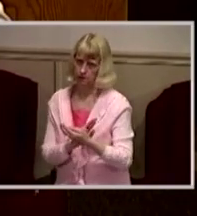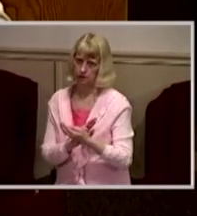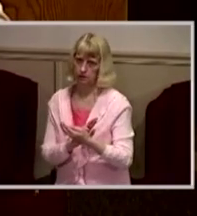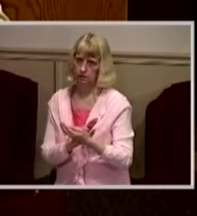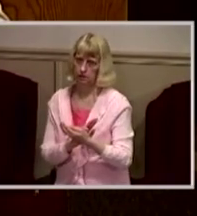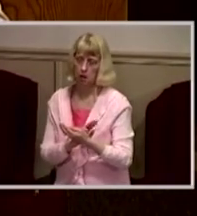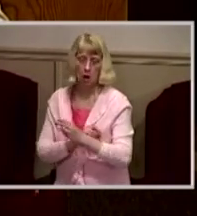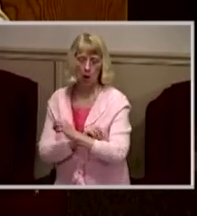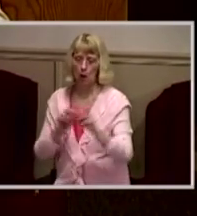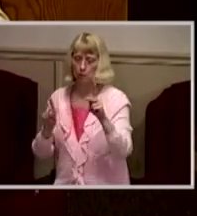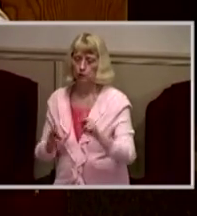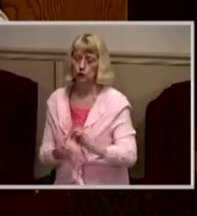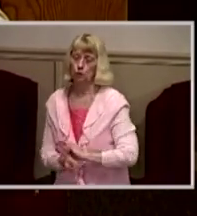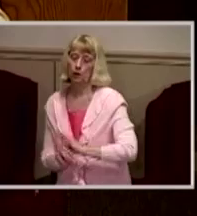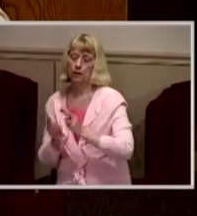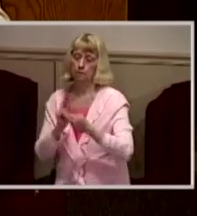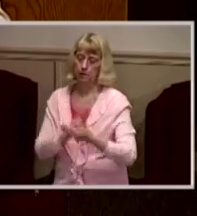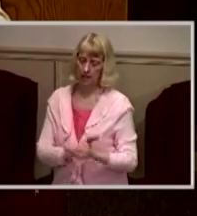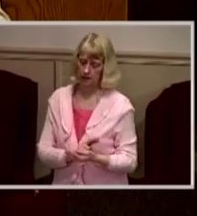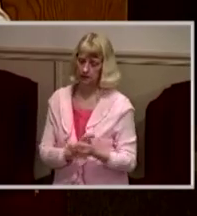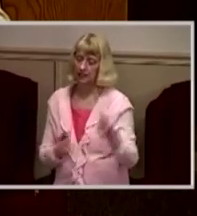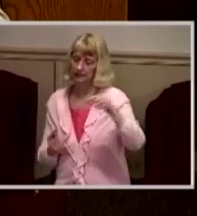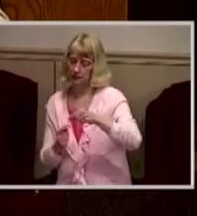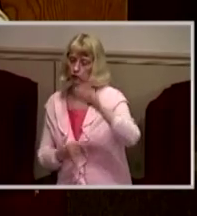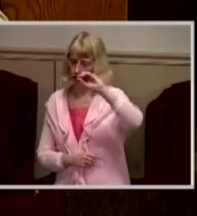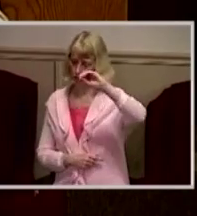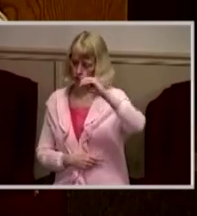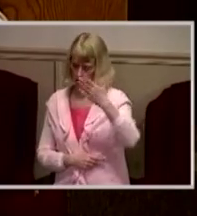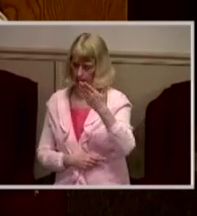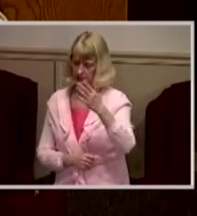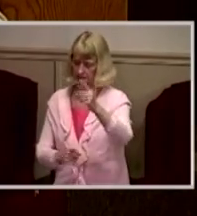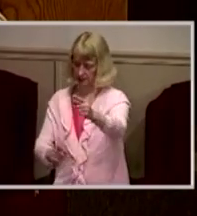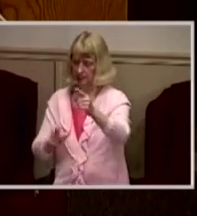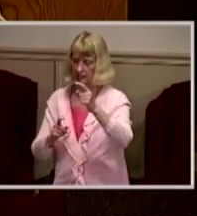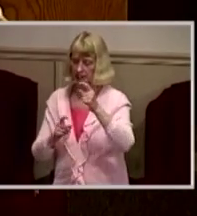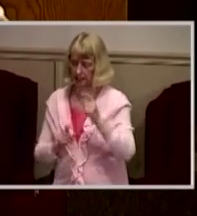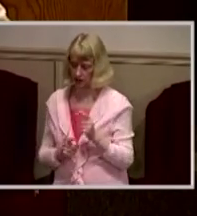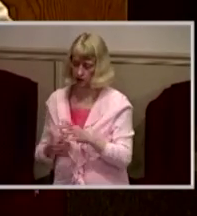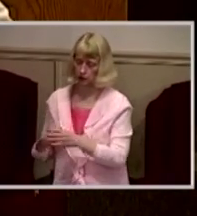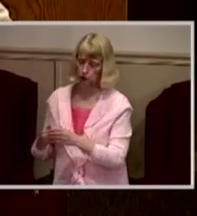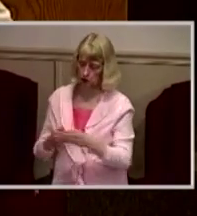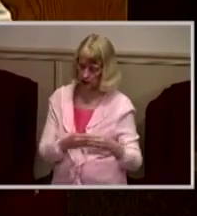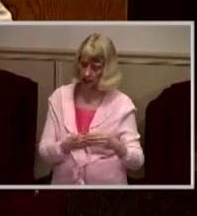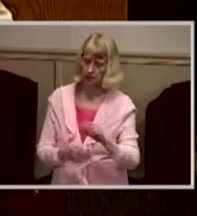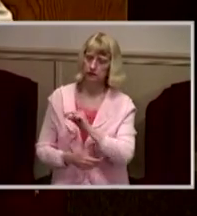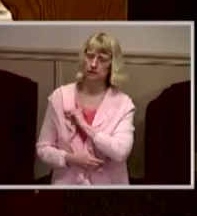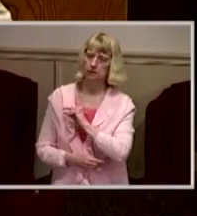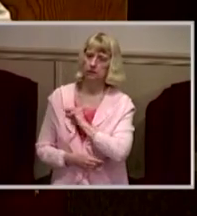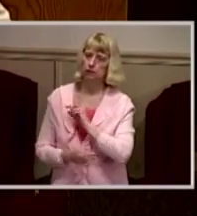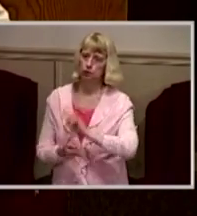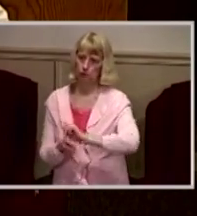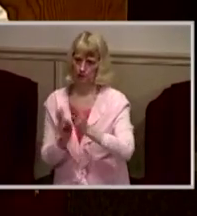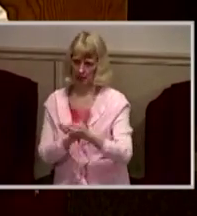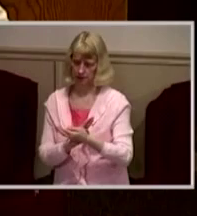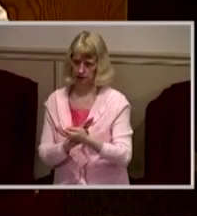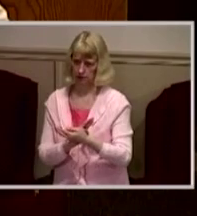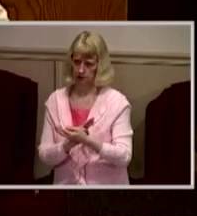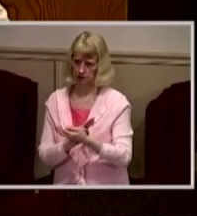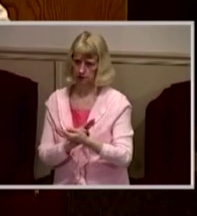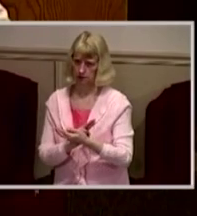And no man ever repents till grace first is given him to lead him to repentance."